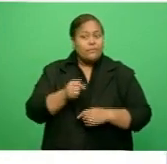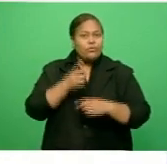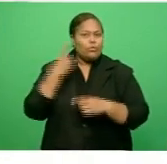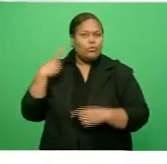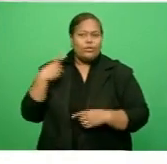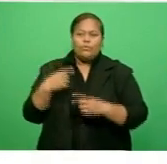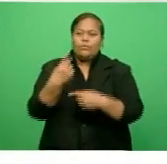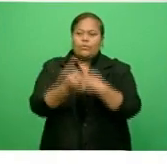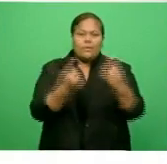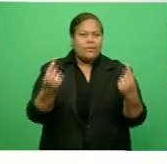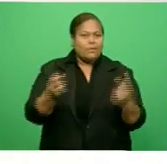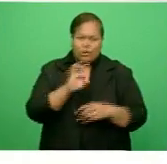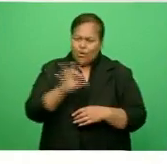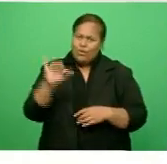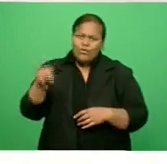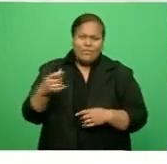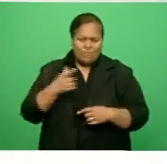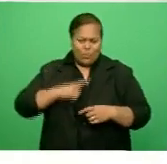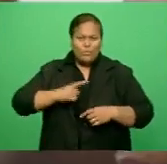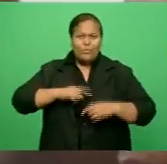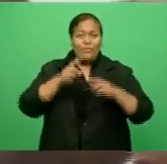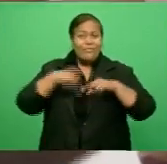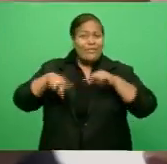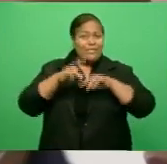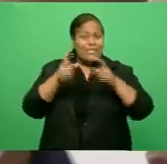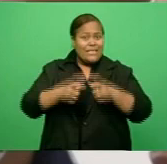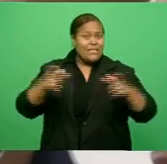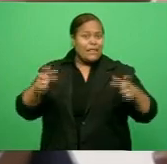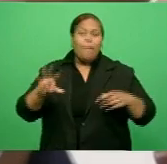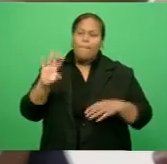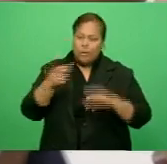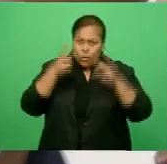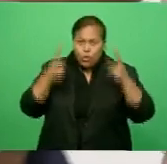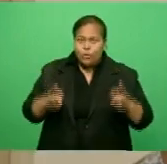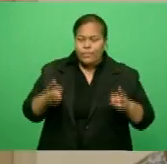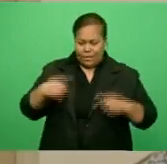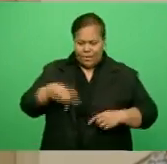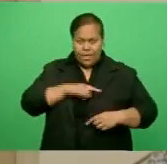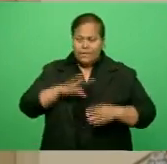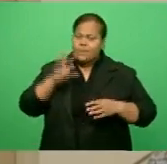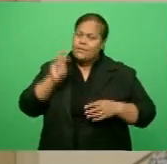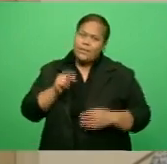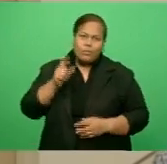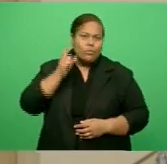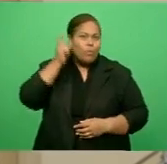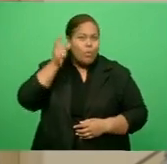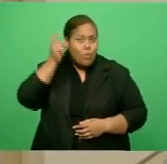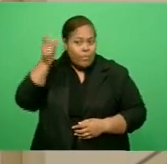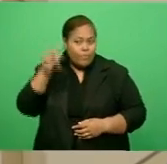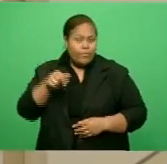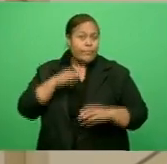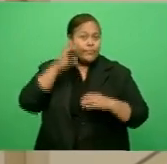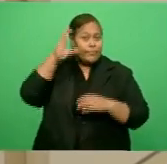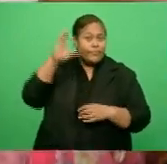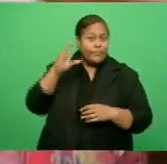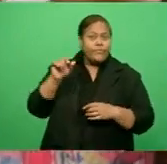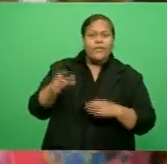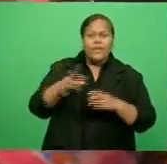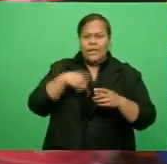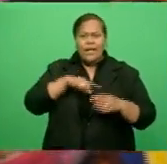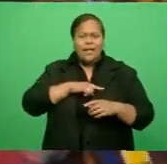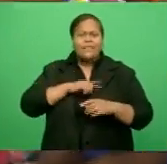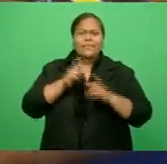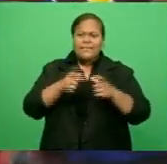human beings. And if more act out of compassion and concern for our country and our fellow citizens,